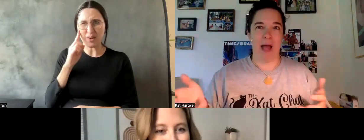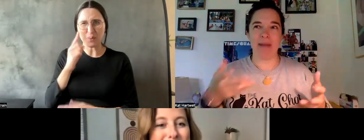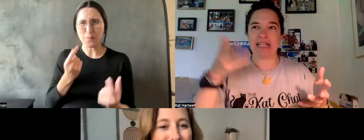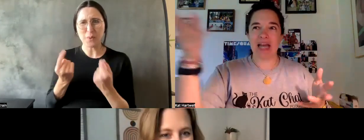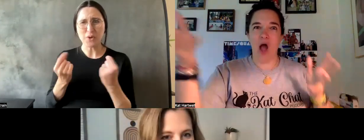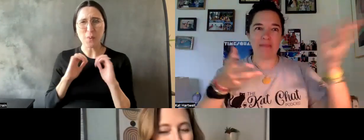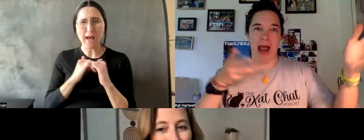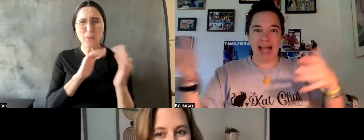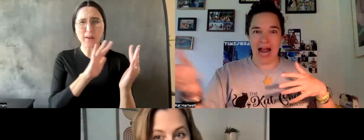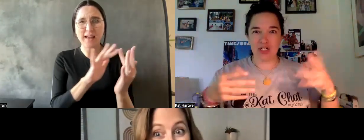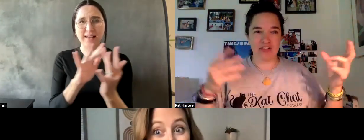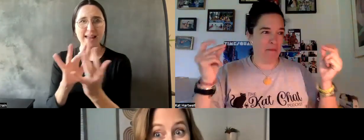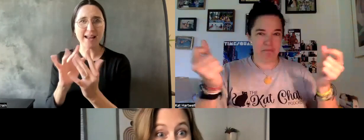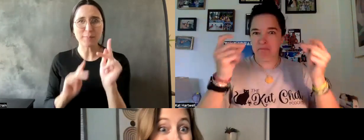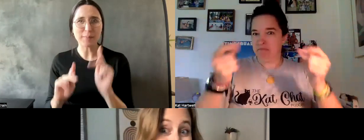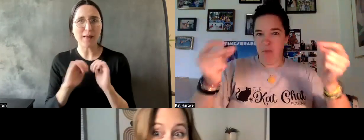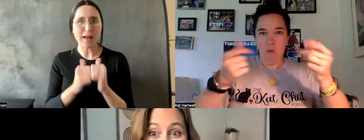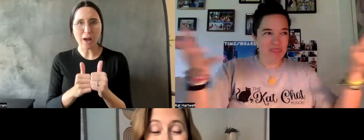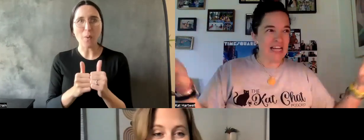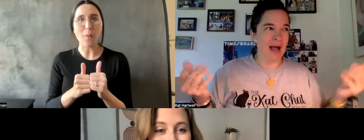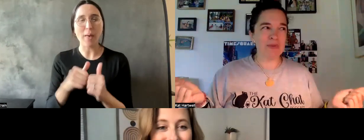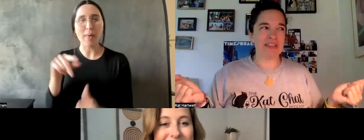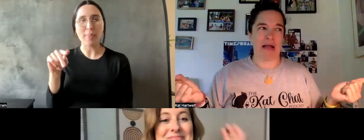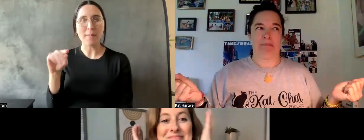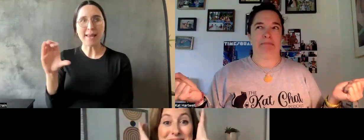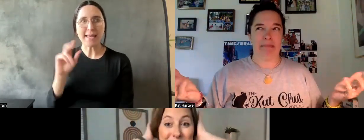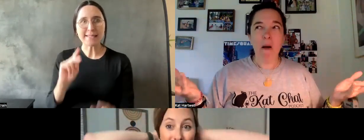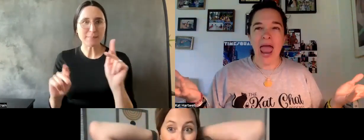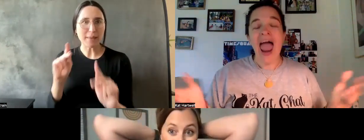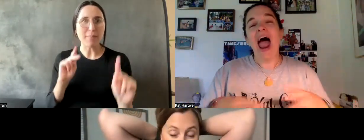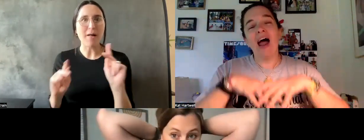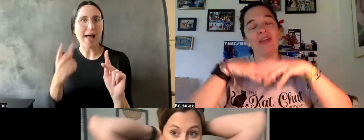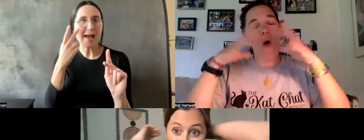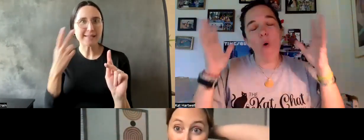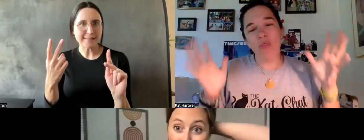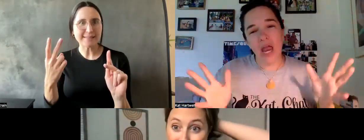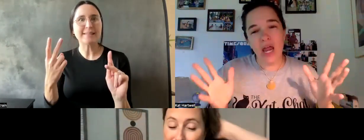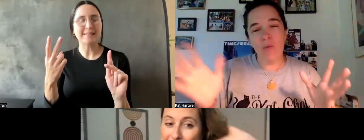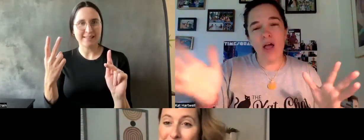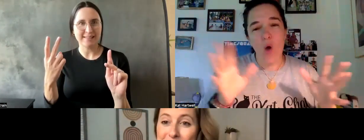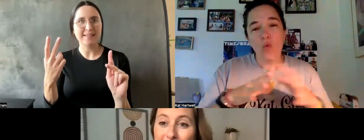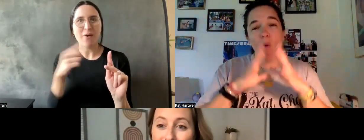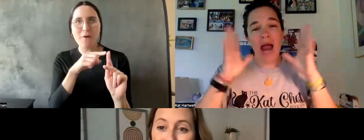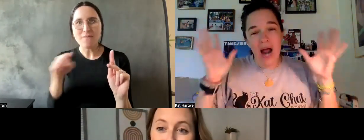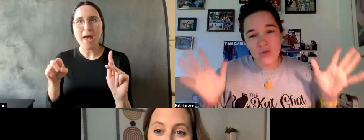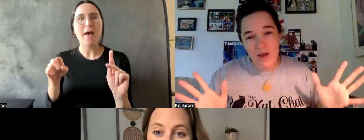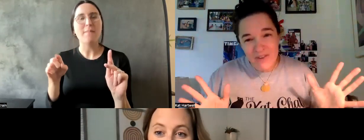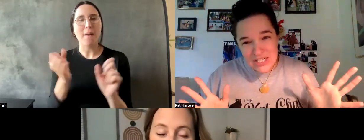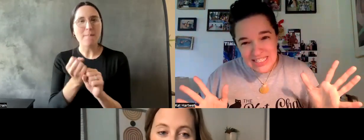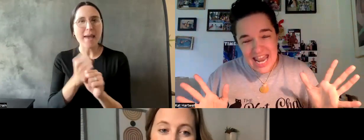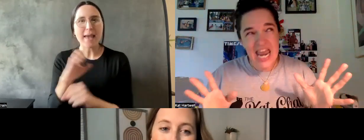these people? I mean, I did all these podcasts with things. I was just like, okay. And that whole thing with